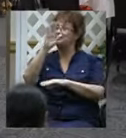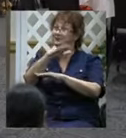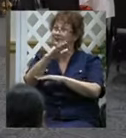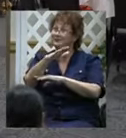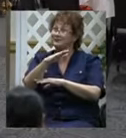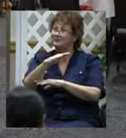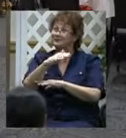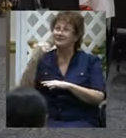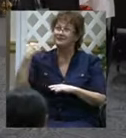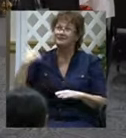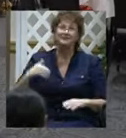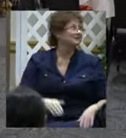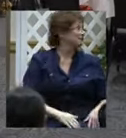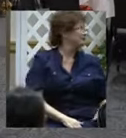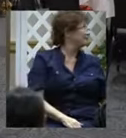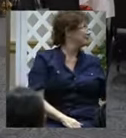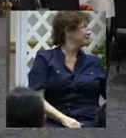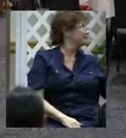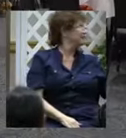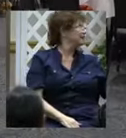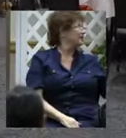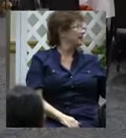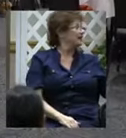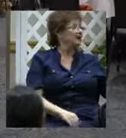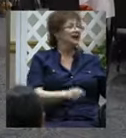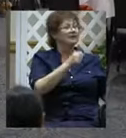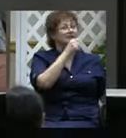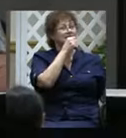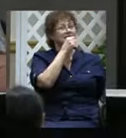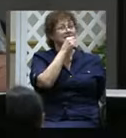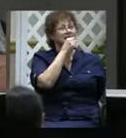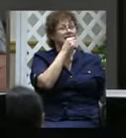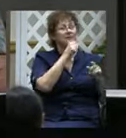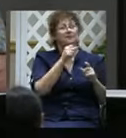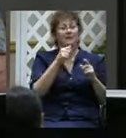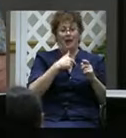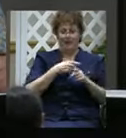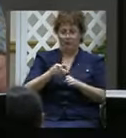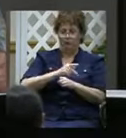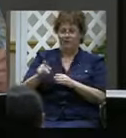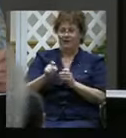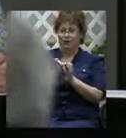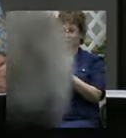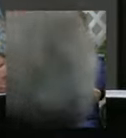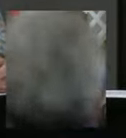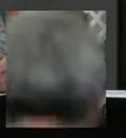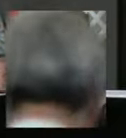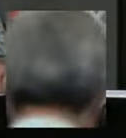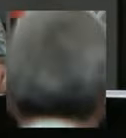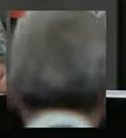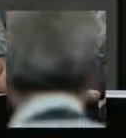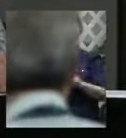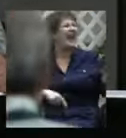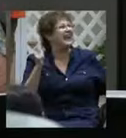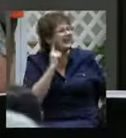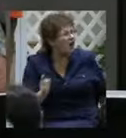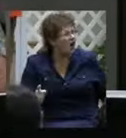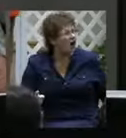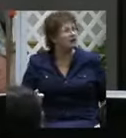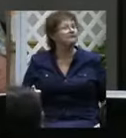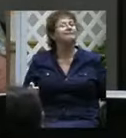Francois Miller, and I'm a self-employed, I specify independent translator. A little closer. Is it? Okay. Okay. Is it better now?